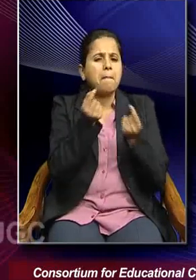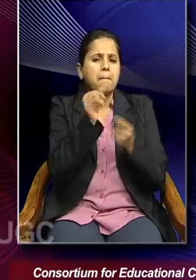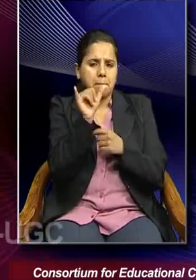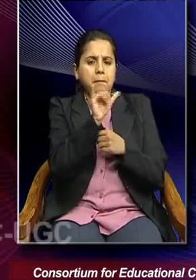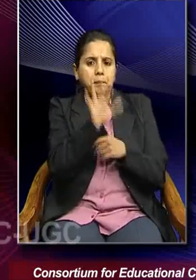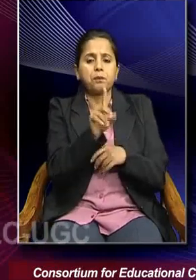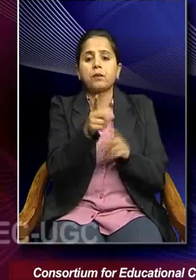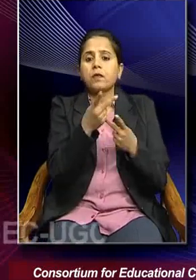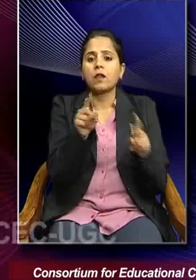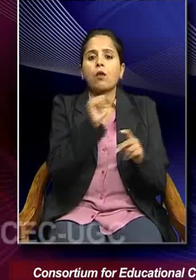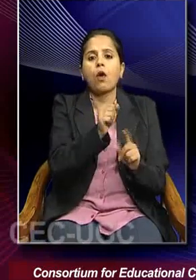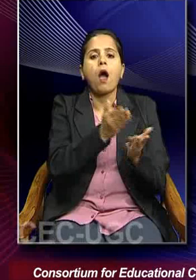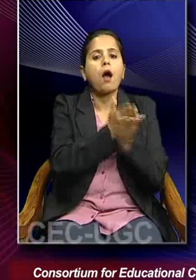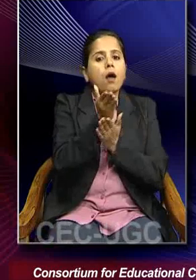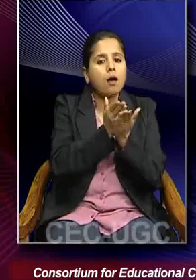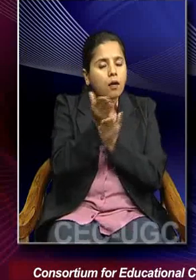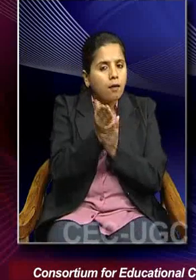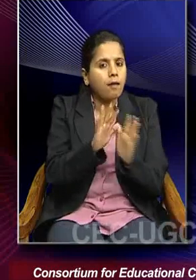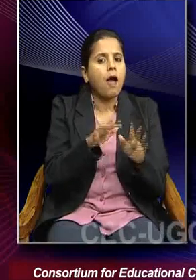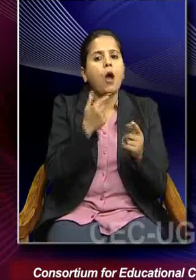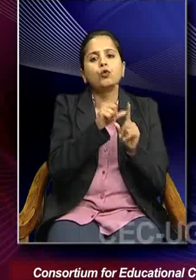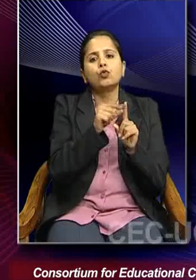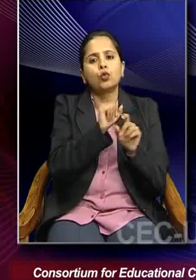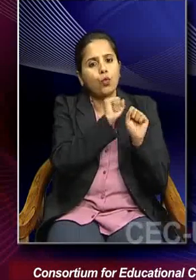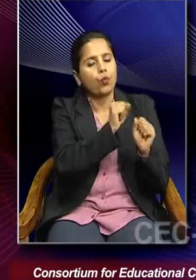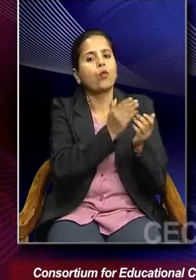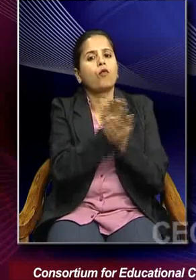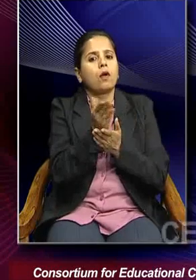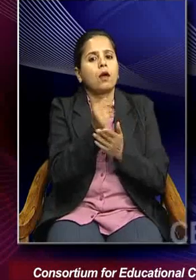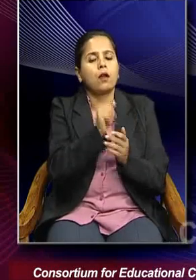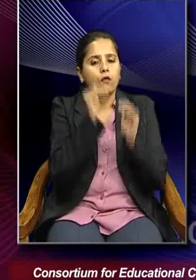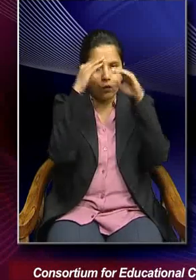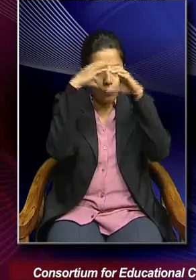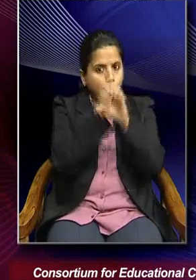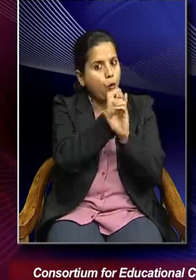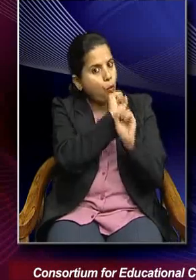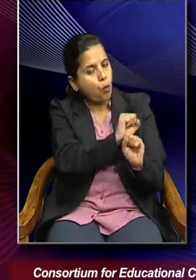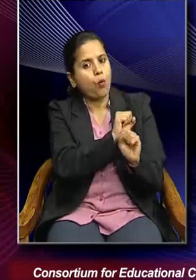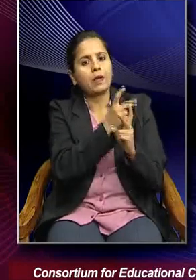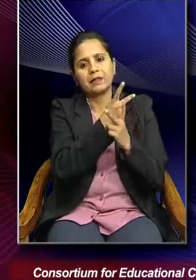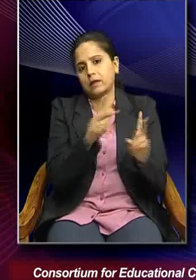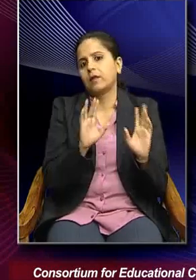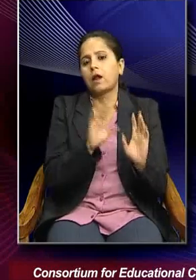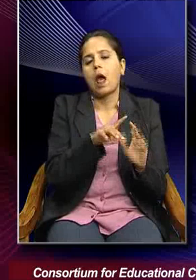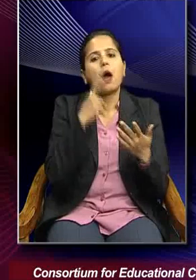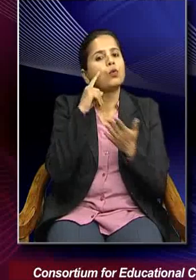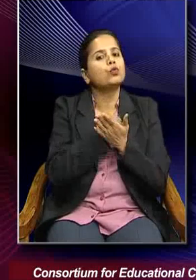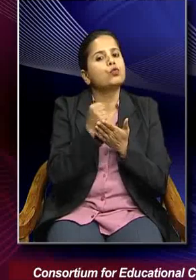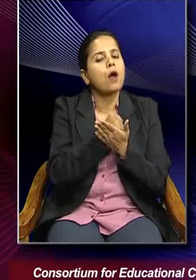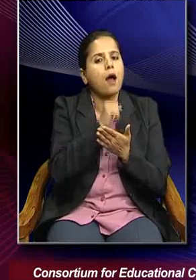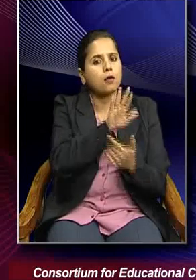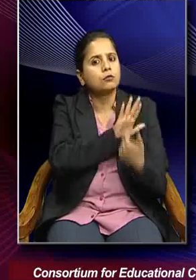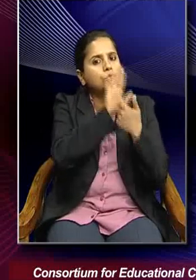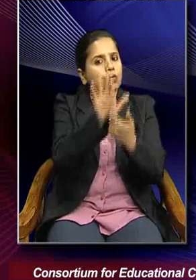distinct in their approach, in their methodology, and on the focus of how they are trying to raise